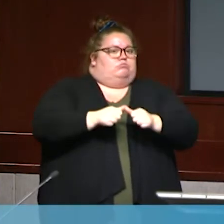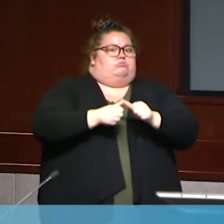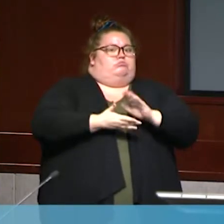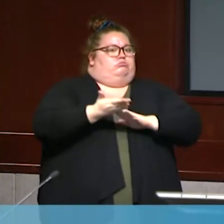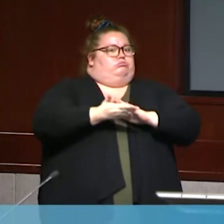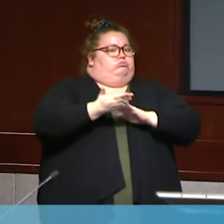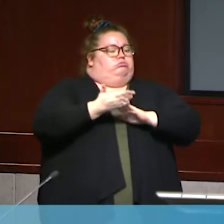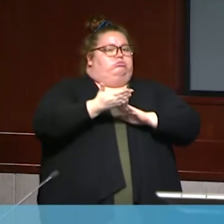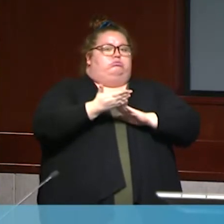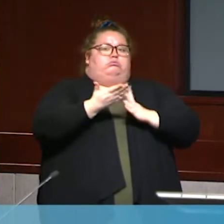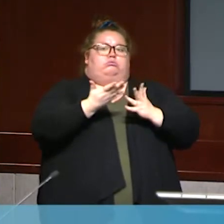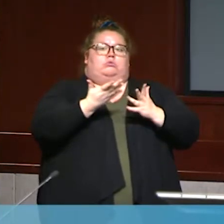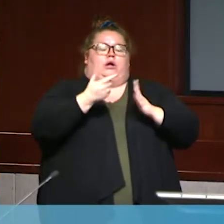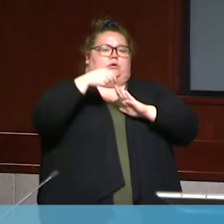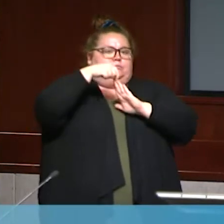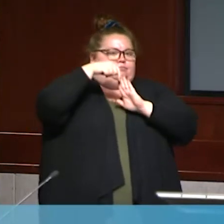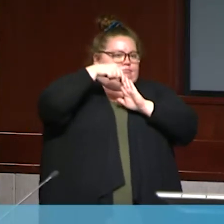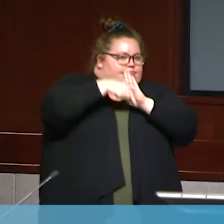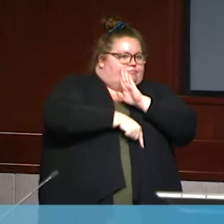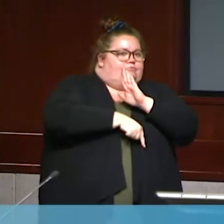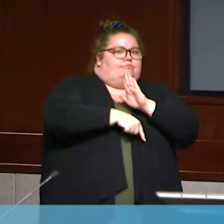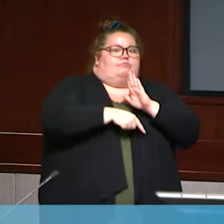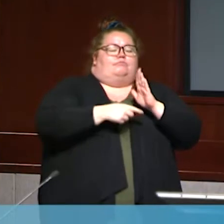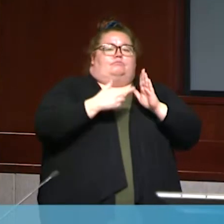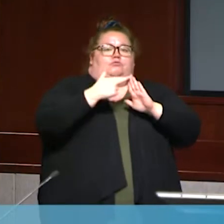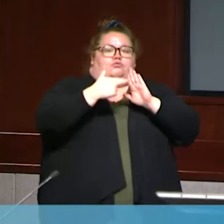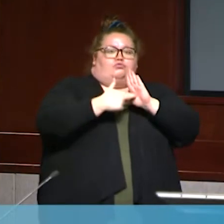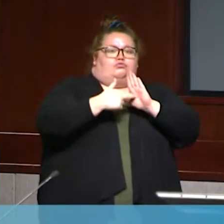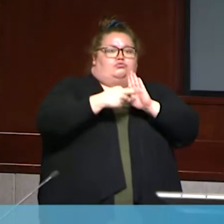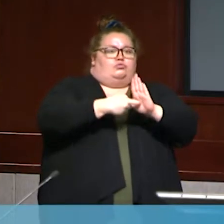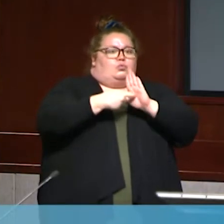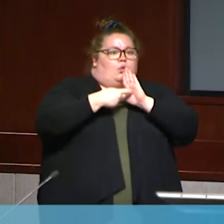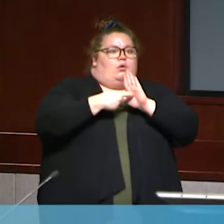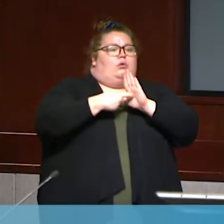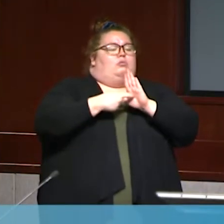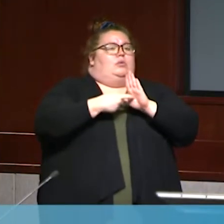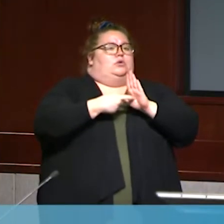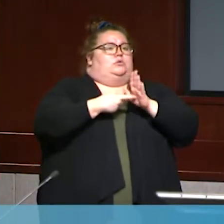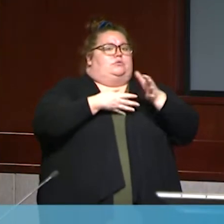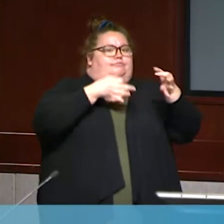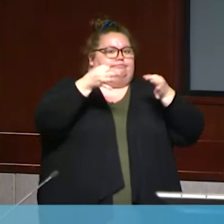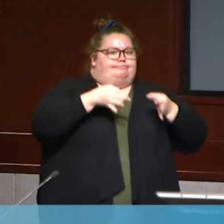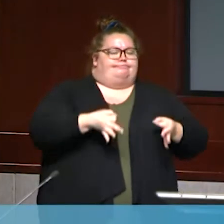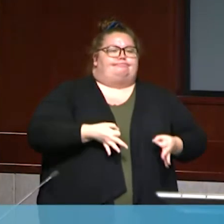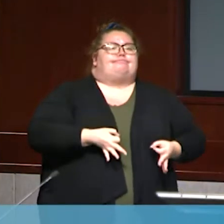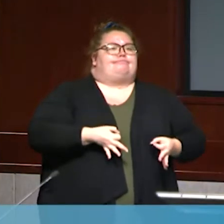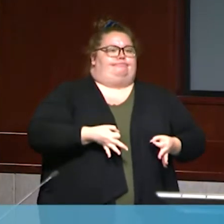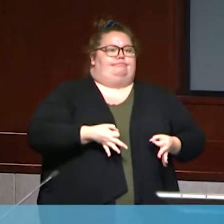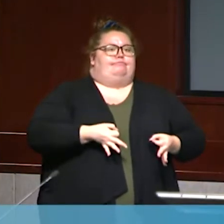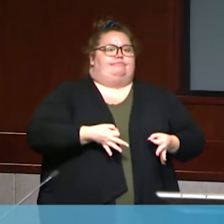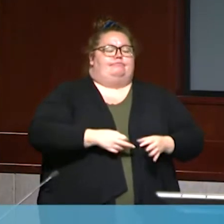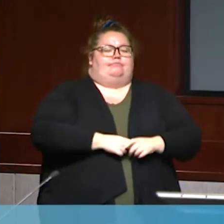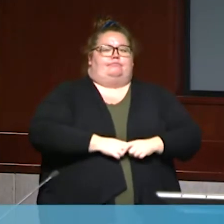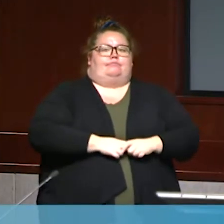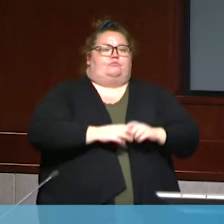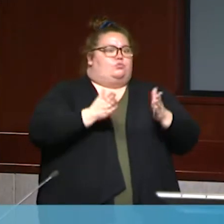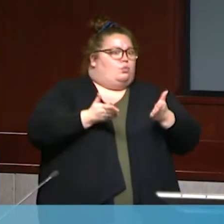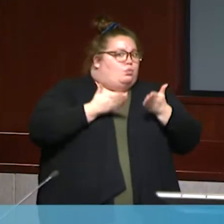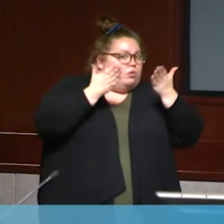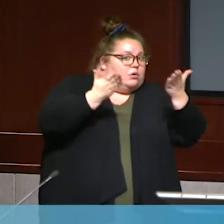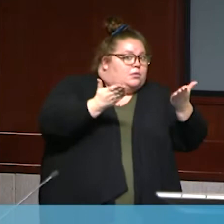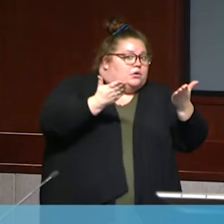thorough. There are a set of directives in addition to sets of considerations,